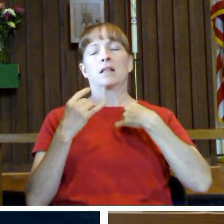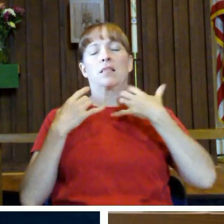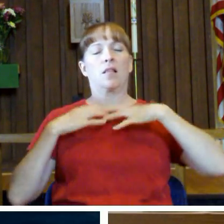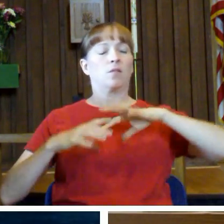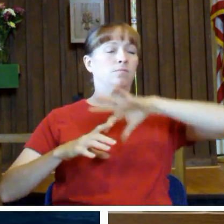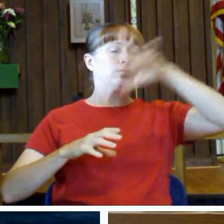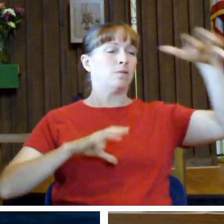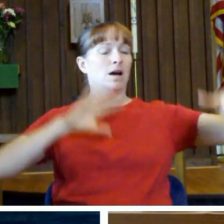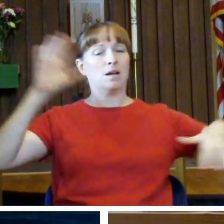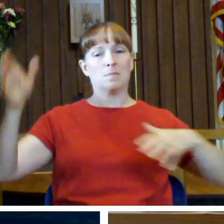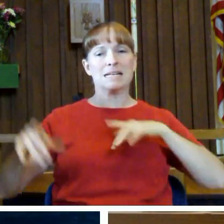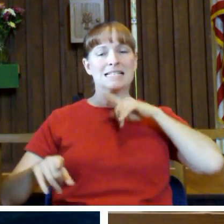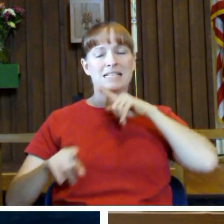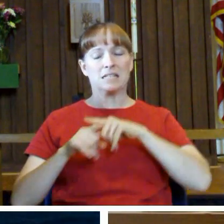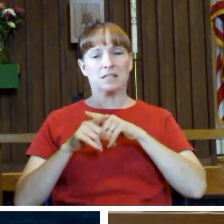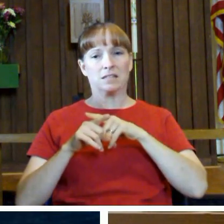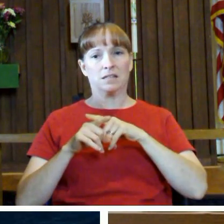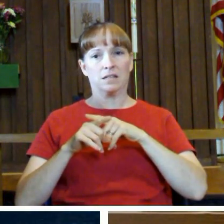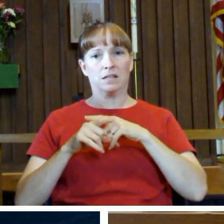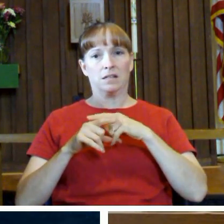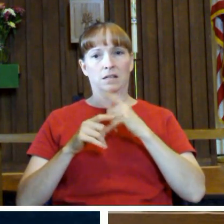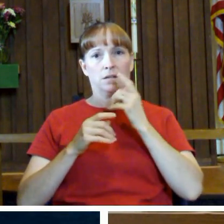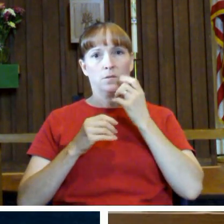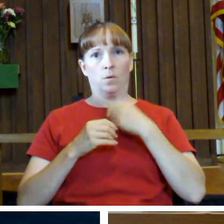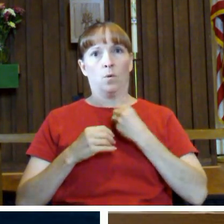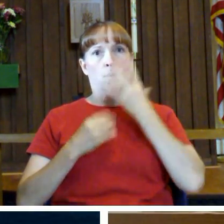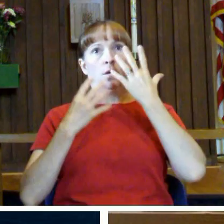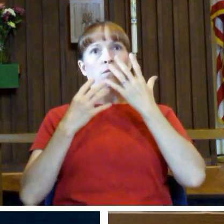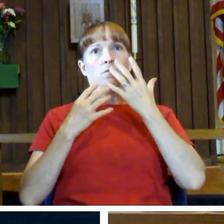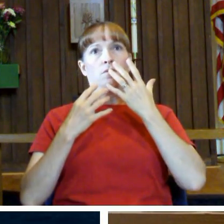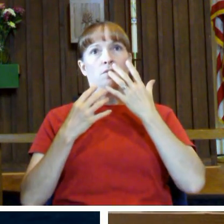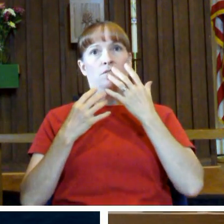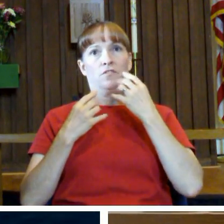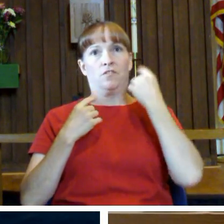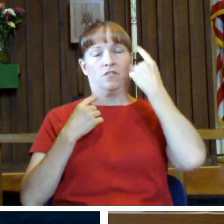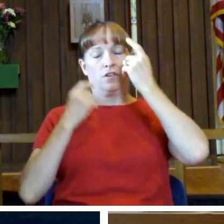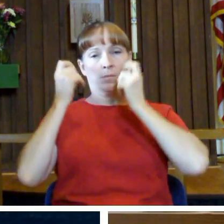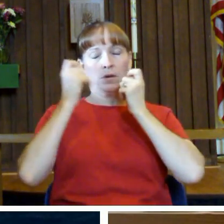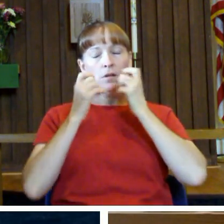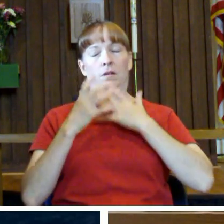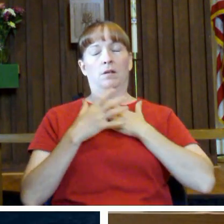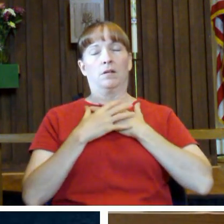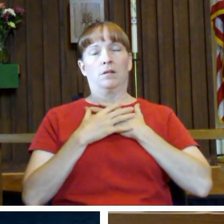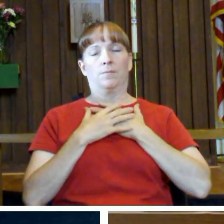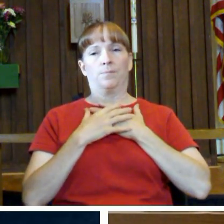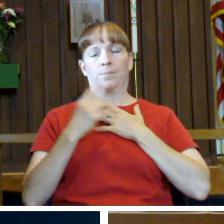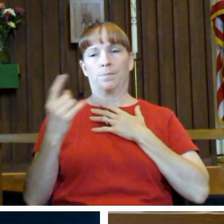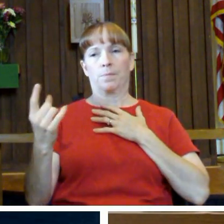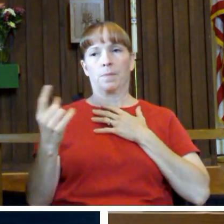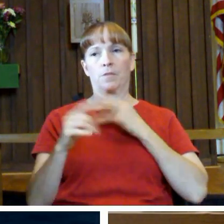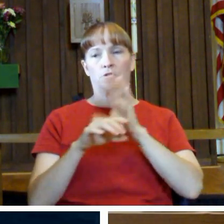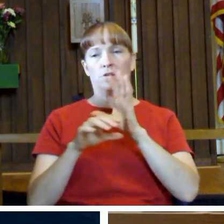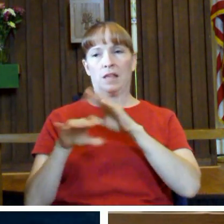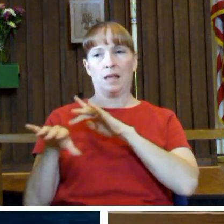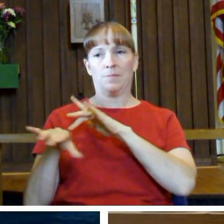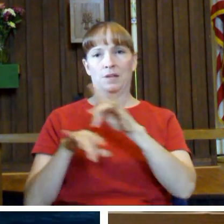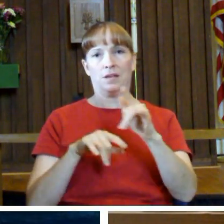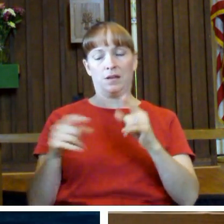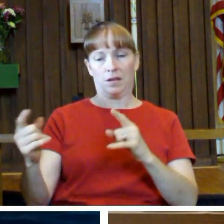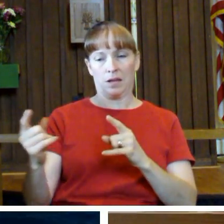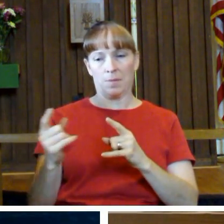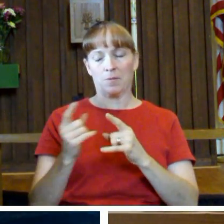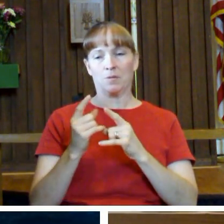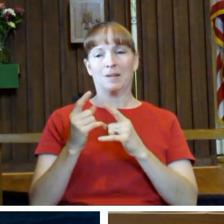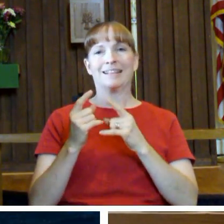clothing, my sister's pain-blanched face. He came up to me as the church was emptying, beaming and